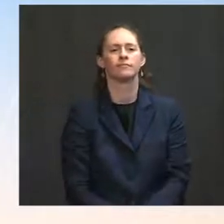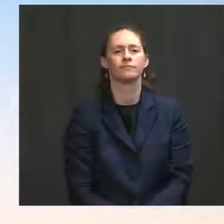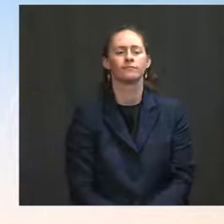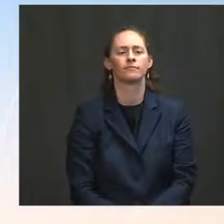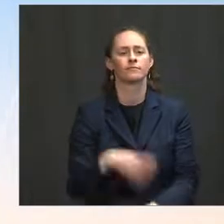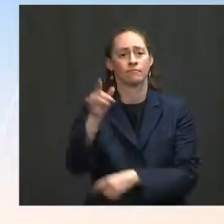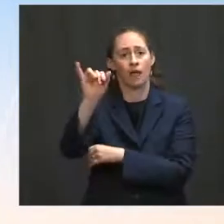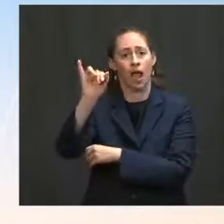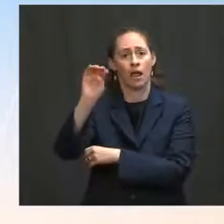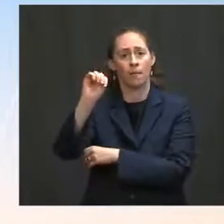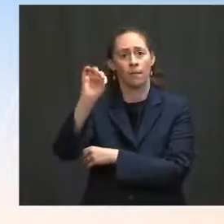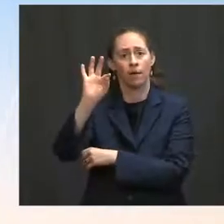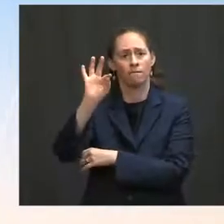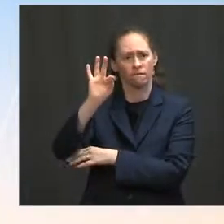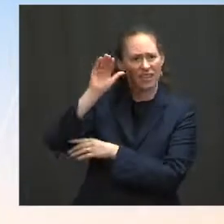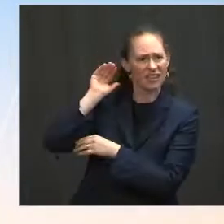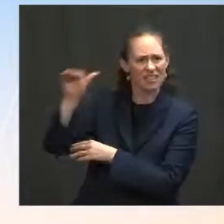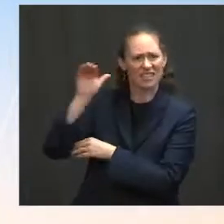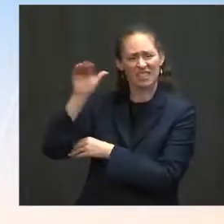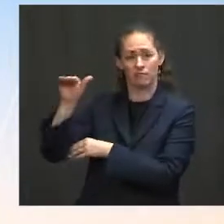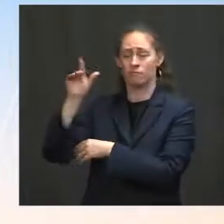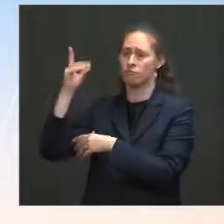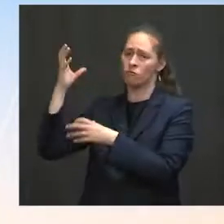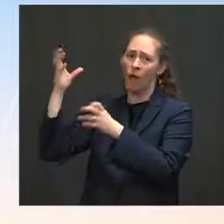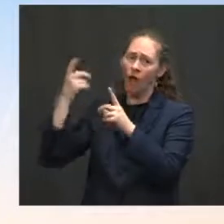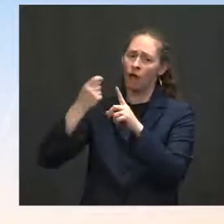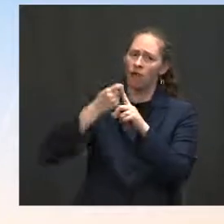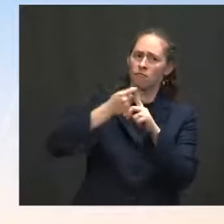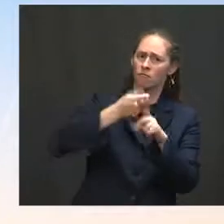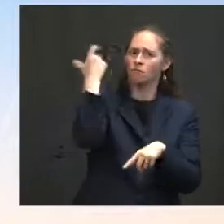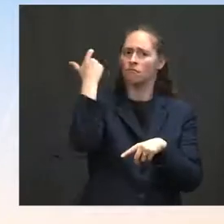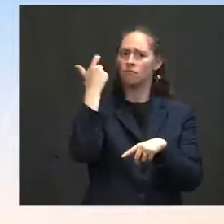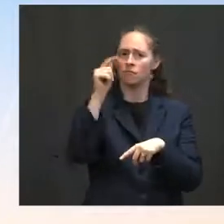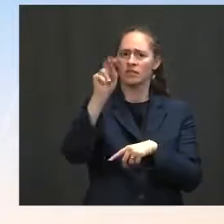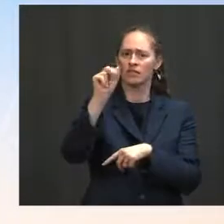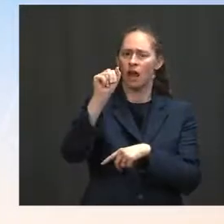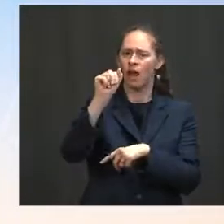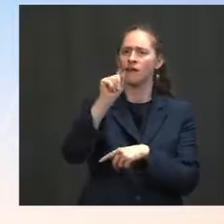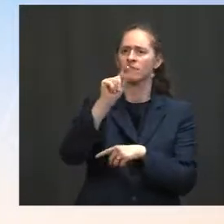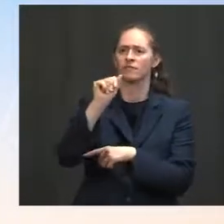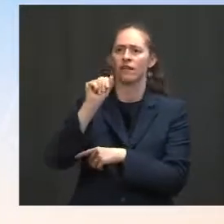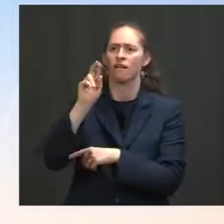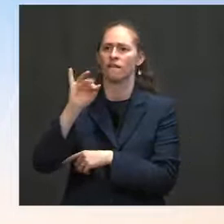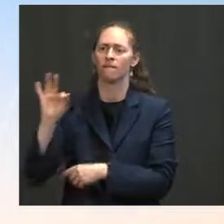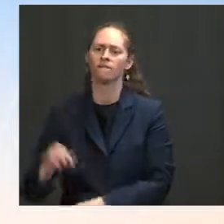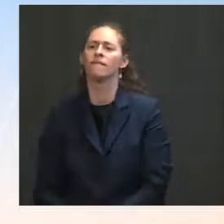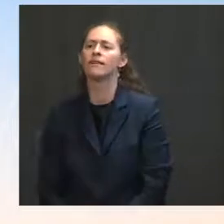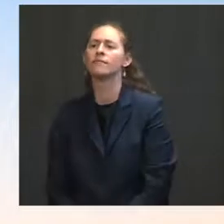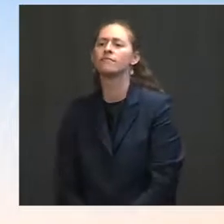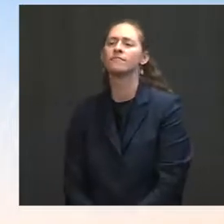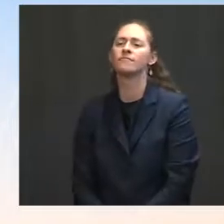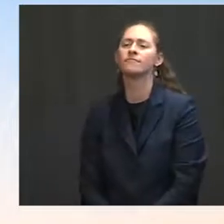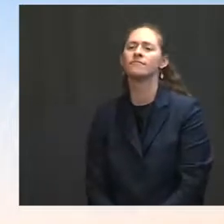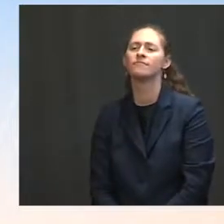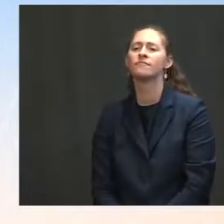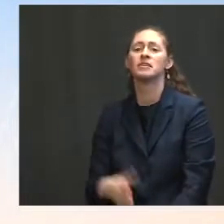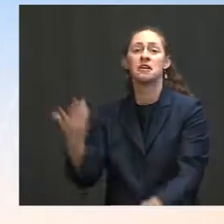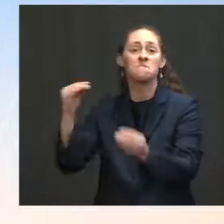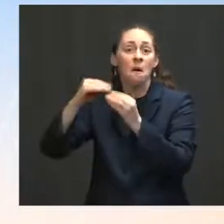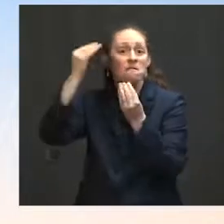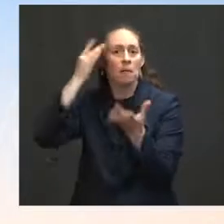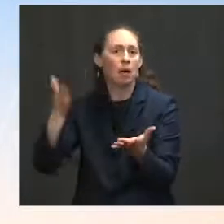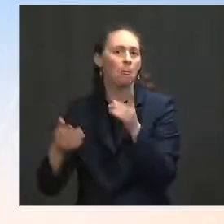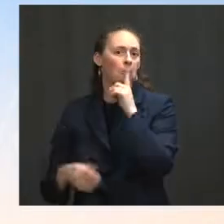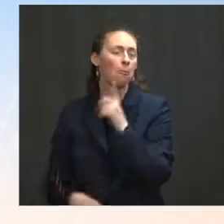We're continuing to review. I don't have any update for you on a timeline. Go ahead. Thank you. So I have a question on vaccine sharing and then on Afghanistan.